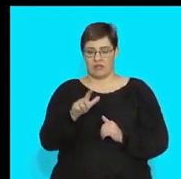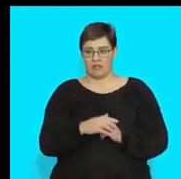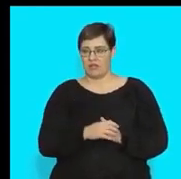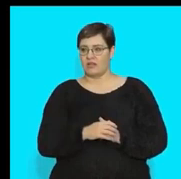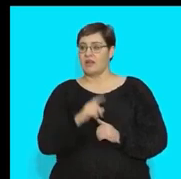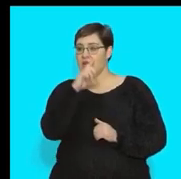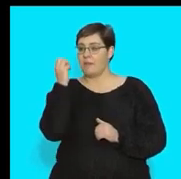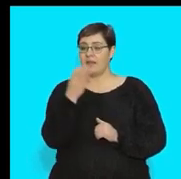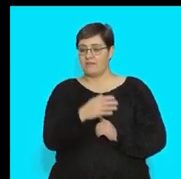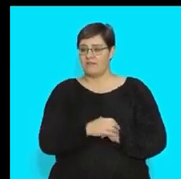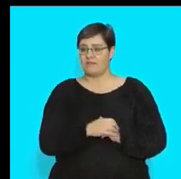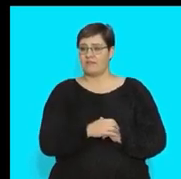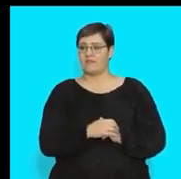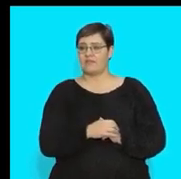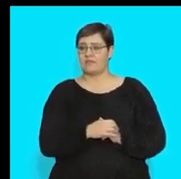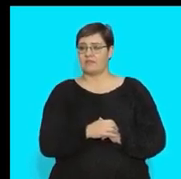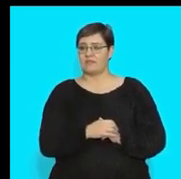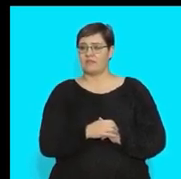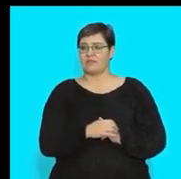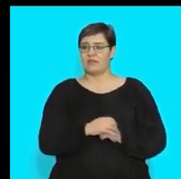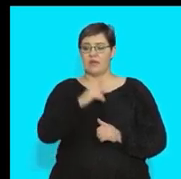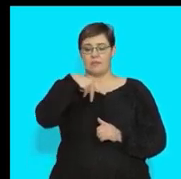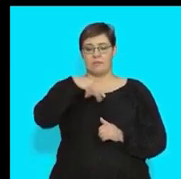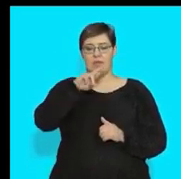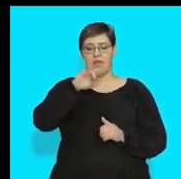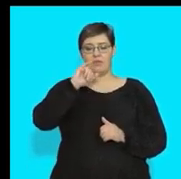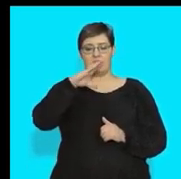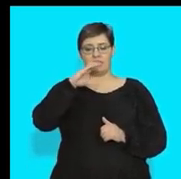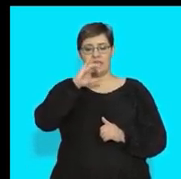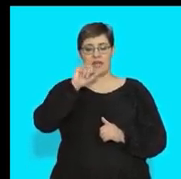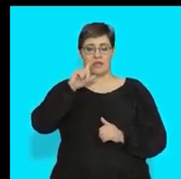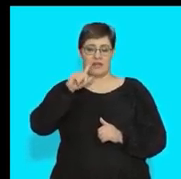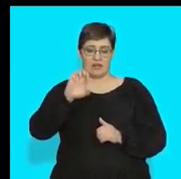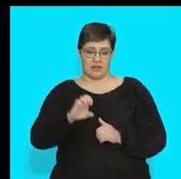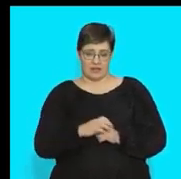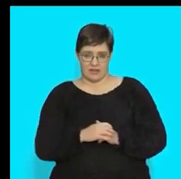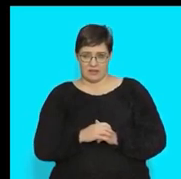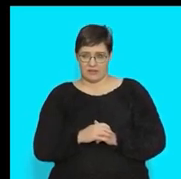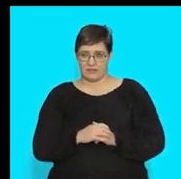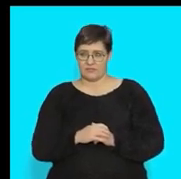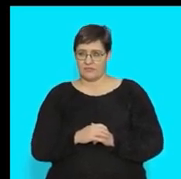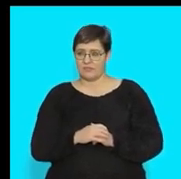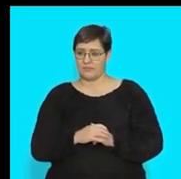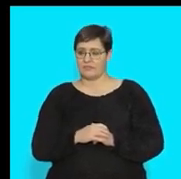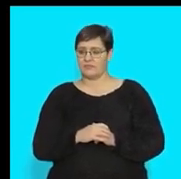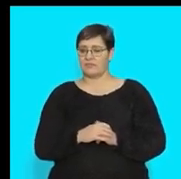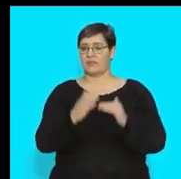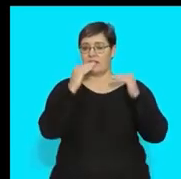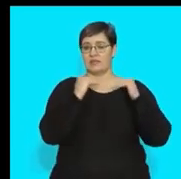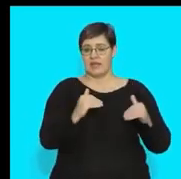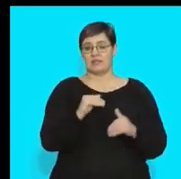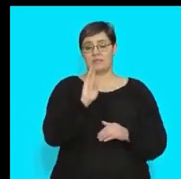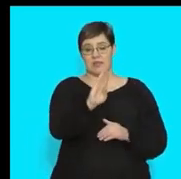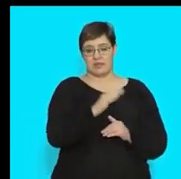I'm going to give the name here, just so that you know. It is the pericycle. That's what it's called. All